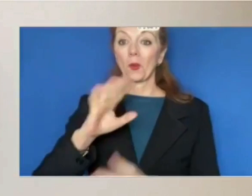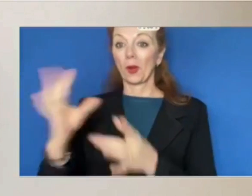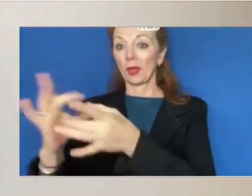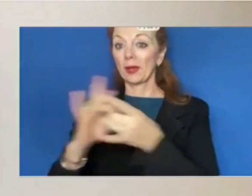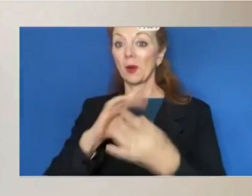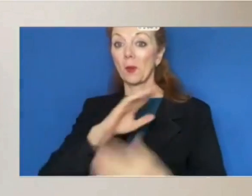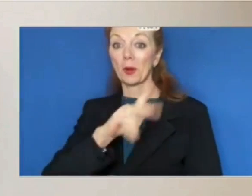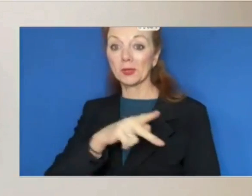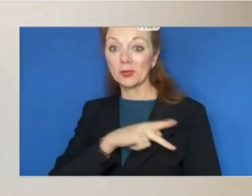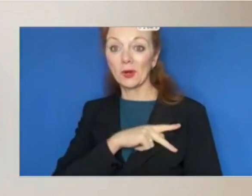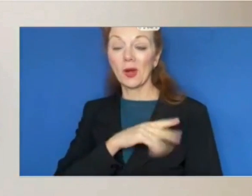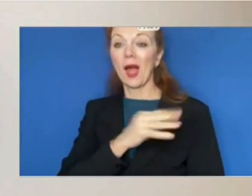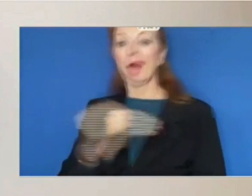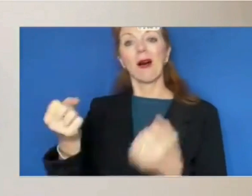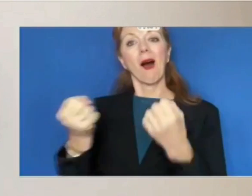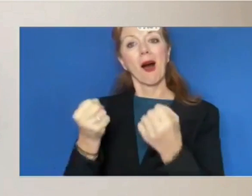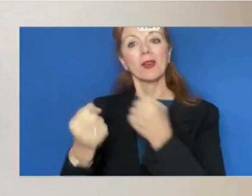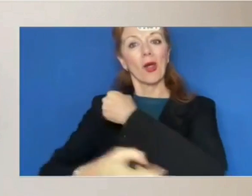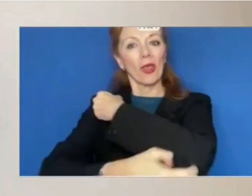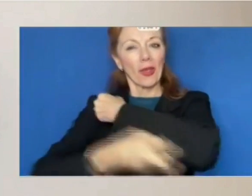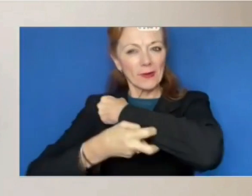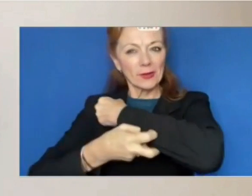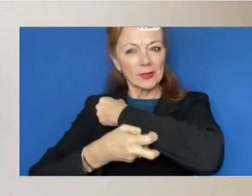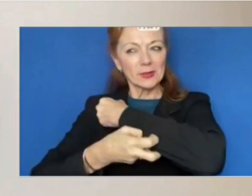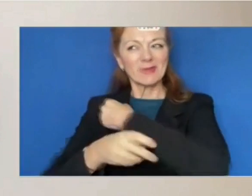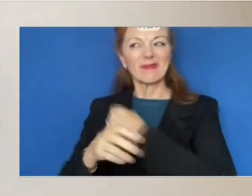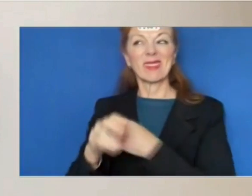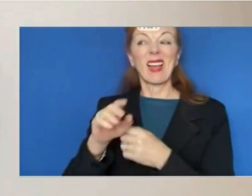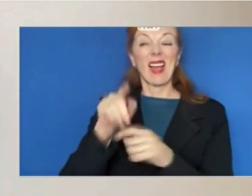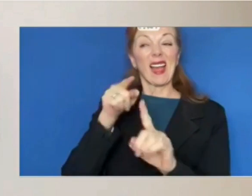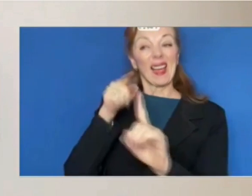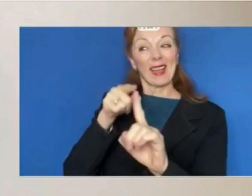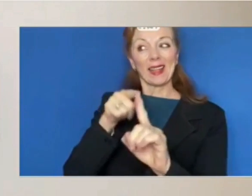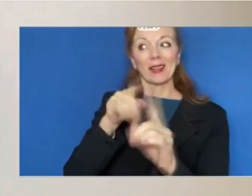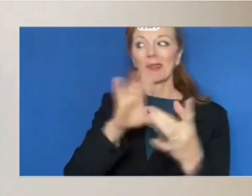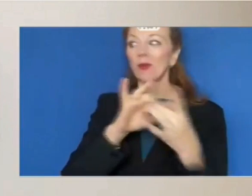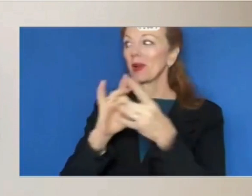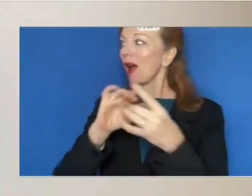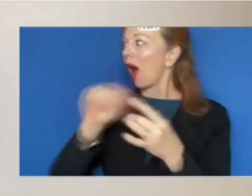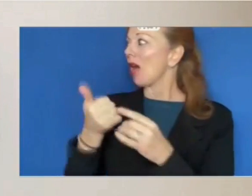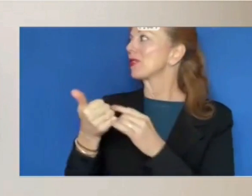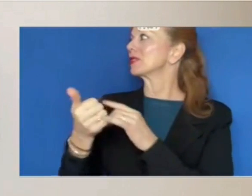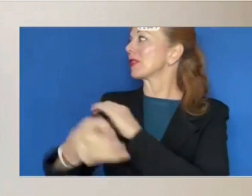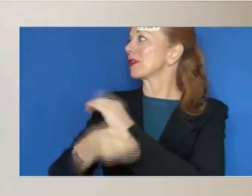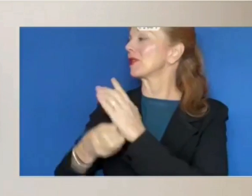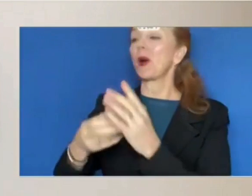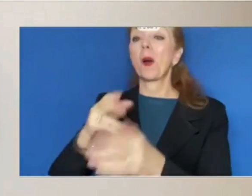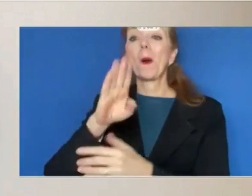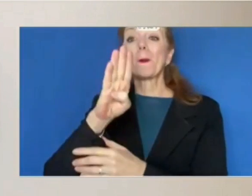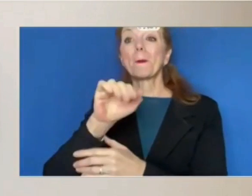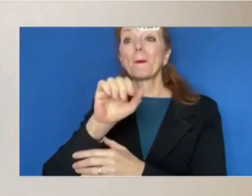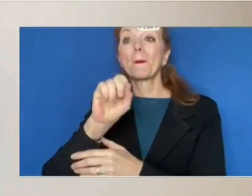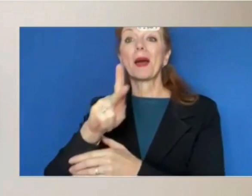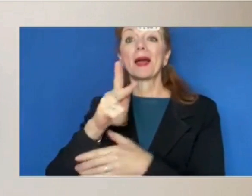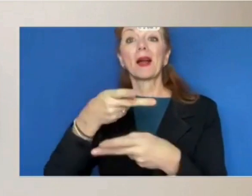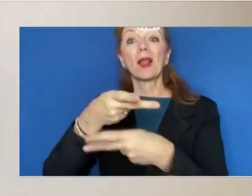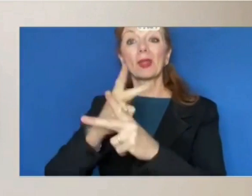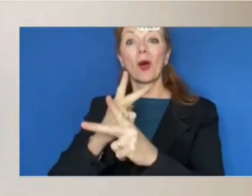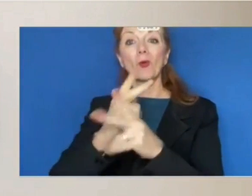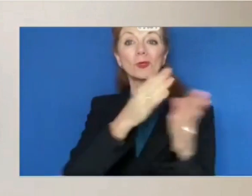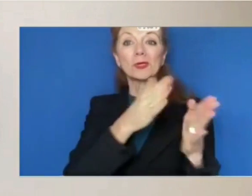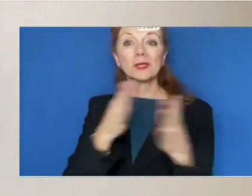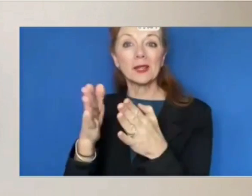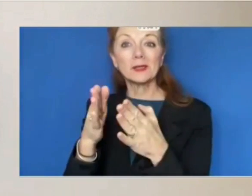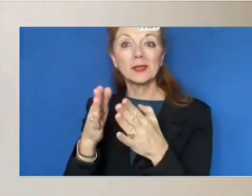Johnson, along with his co-conspirators, engaged in bank loan scheme involving the use of personally